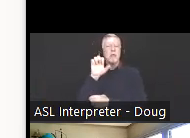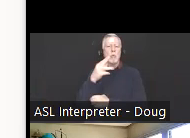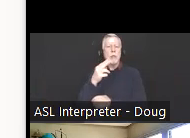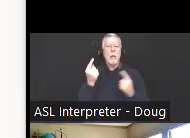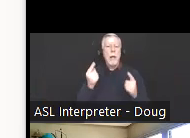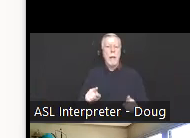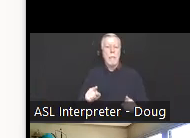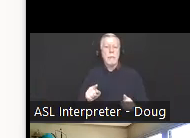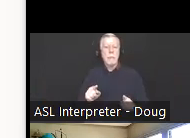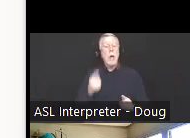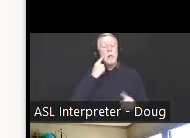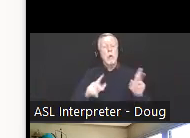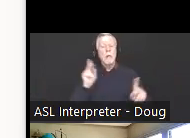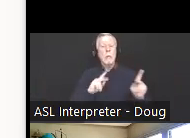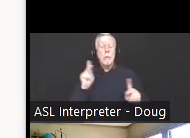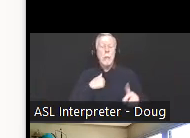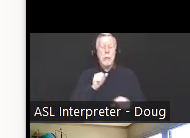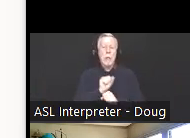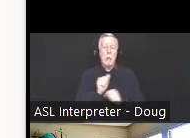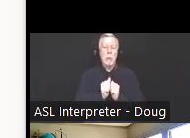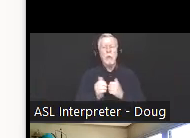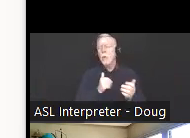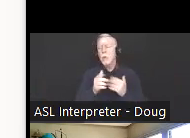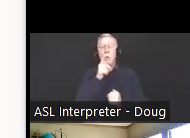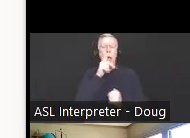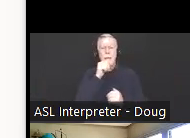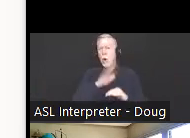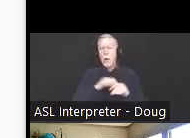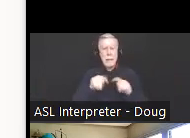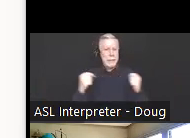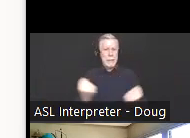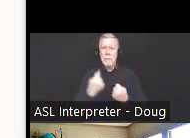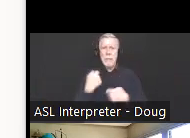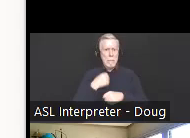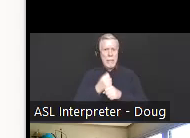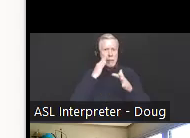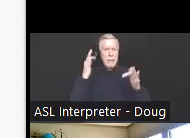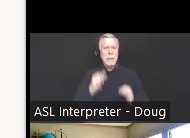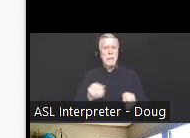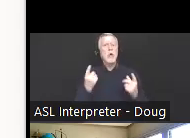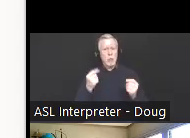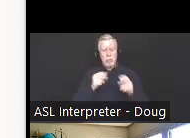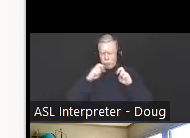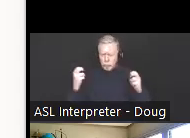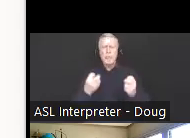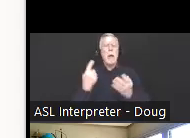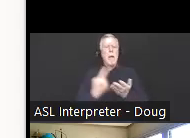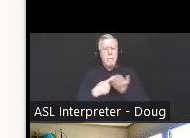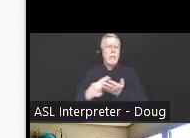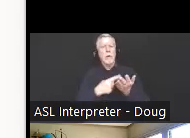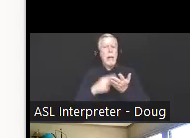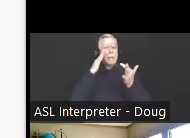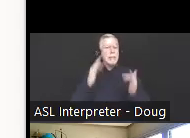get is, whoever the team is that's making decisions, y'all sit down and figure out exactly where it's going to be. And there may be